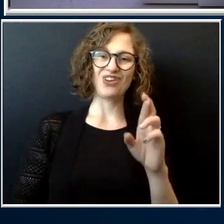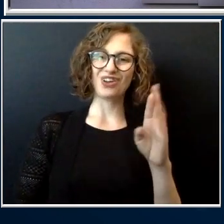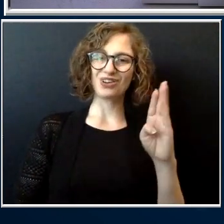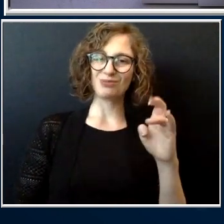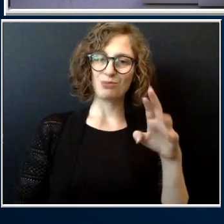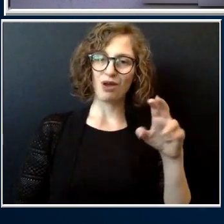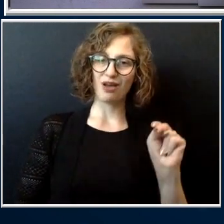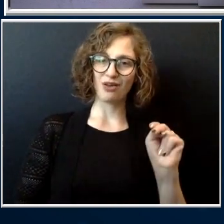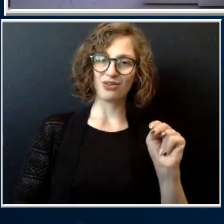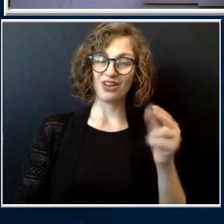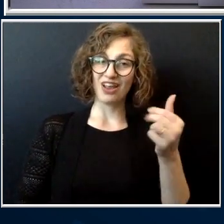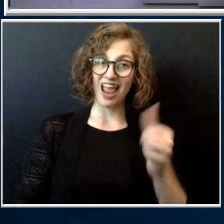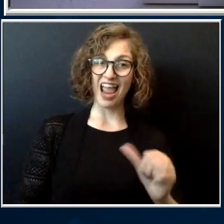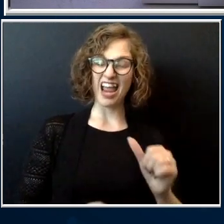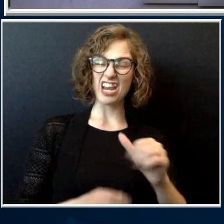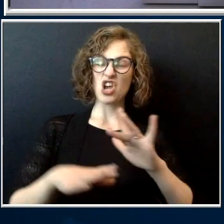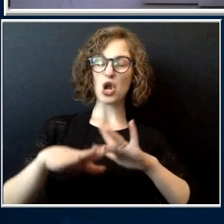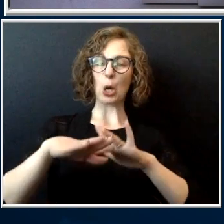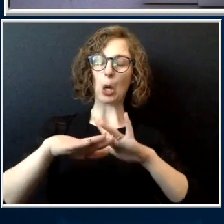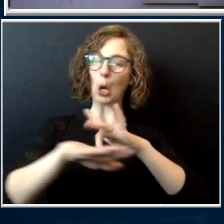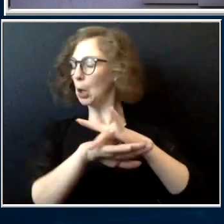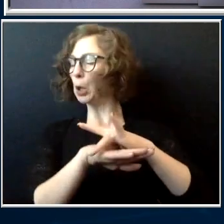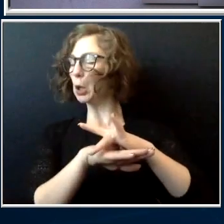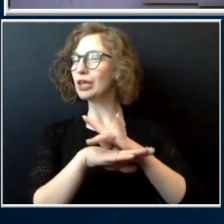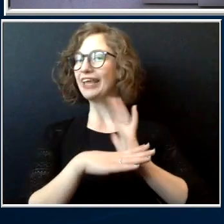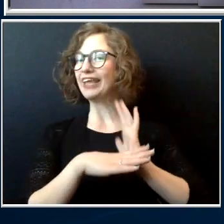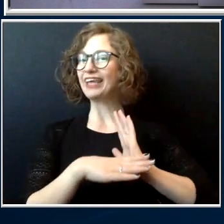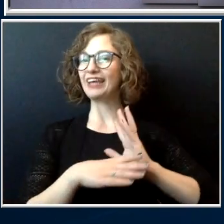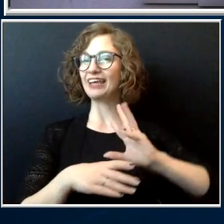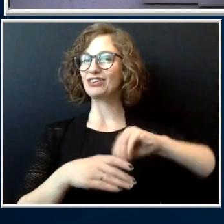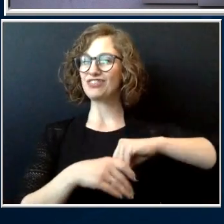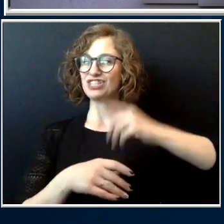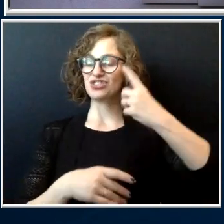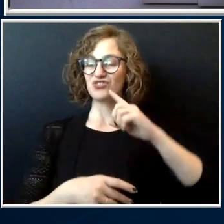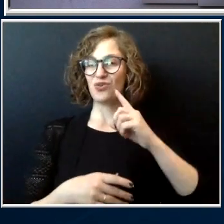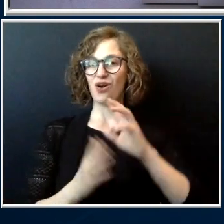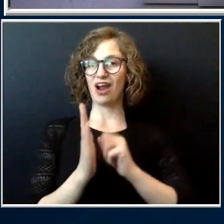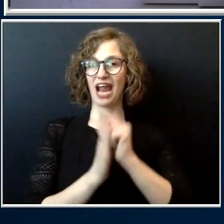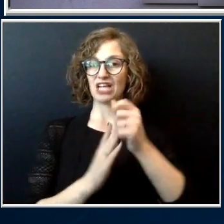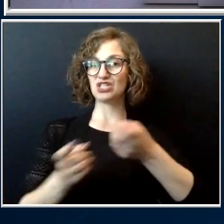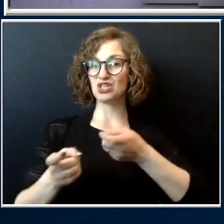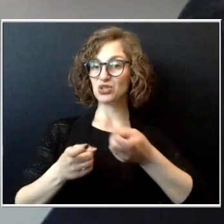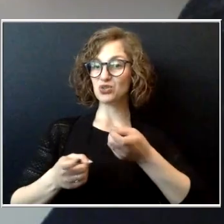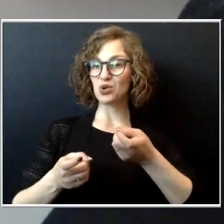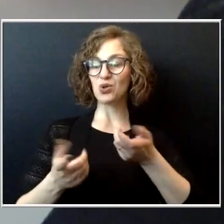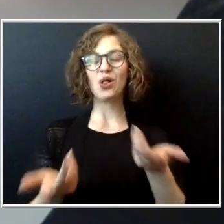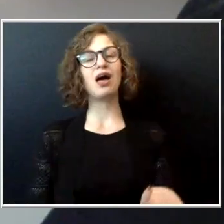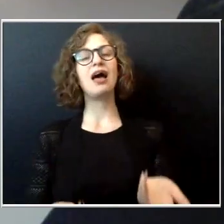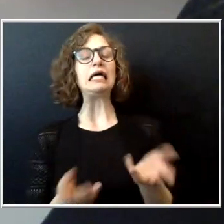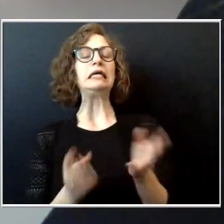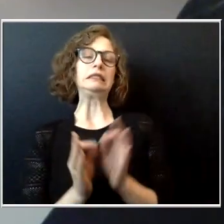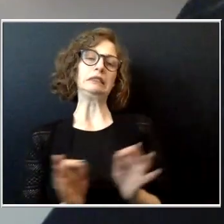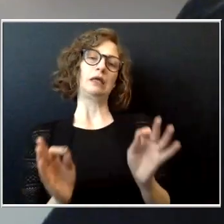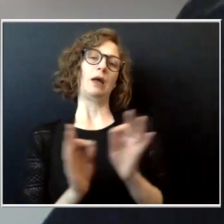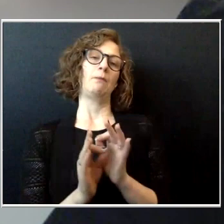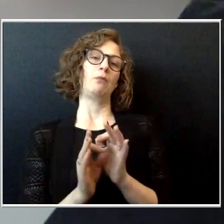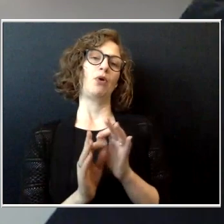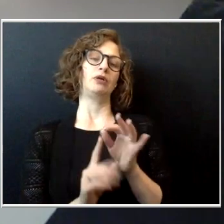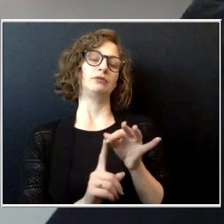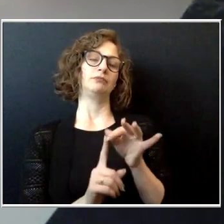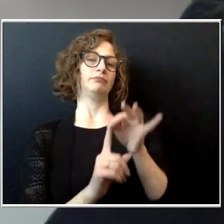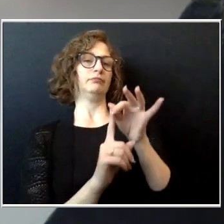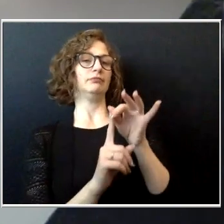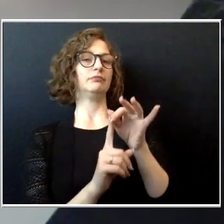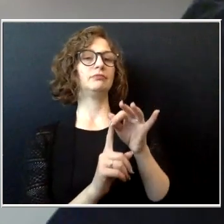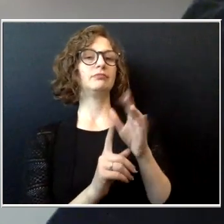interventions for cancer control. Dr. Brown, any comments? Well, I think it's important to highlight that there's interaction between all of